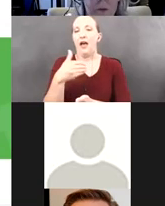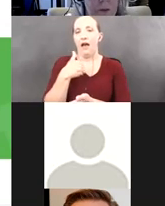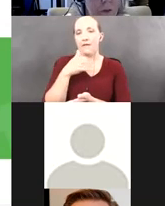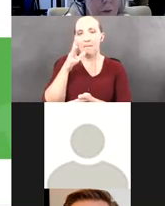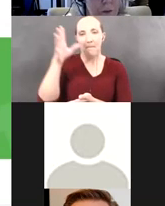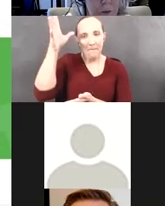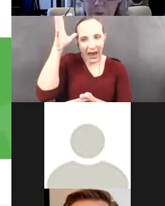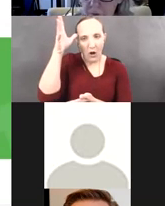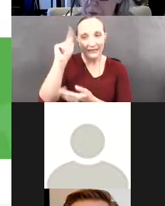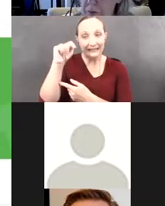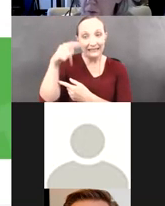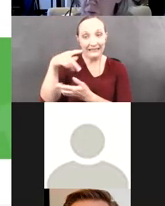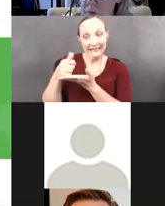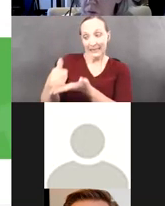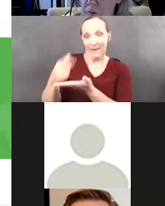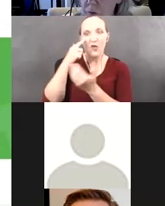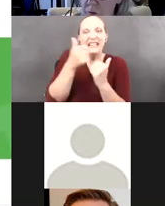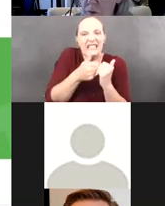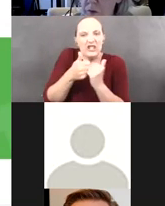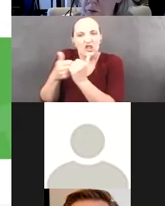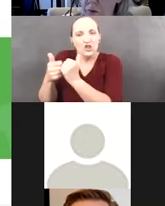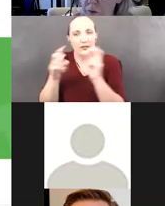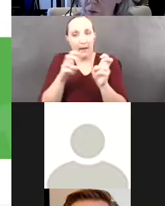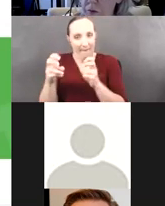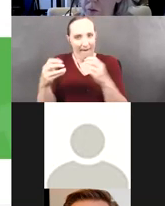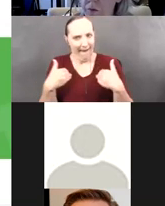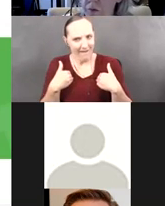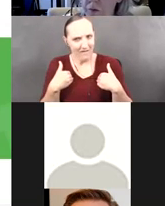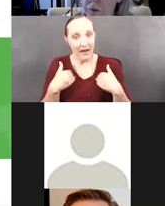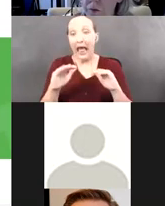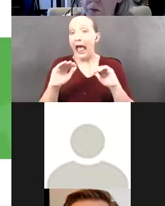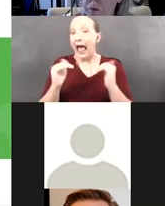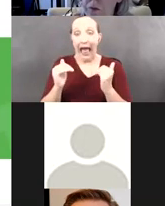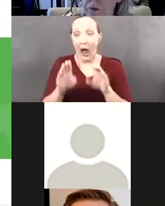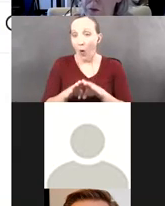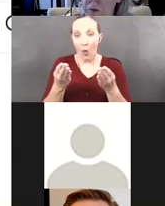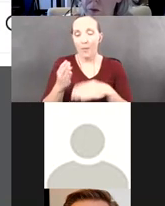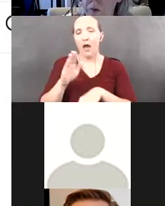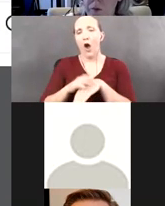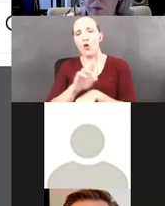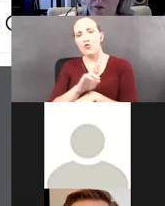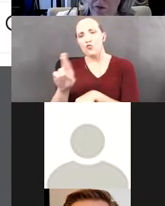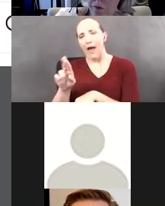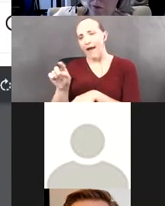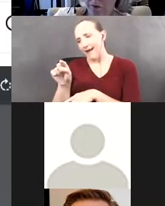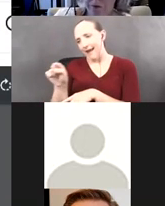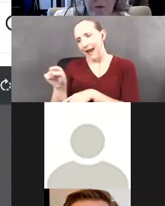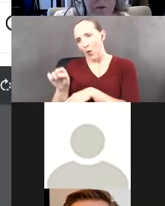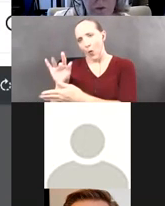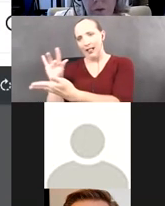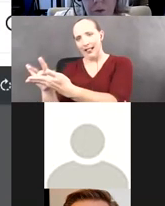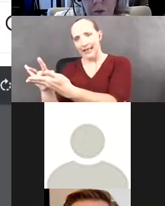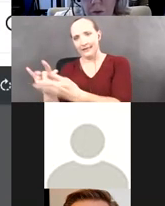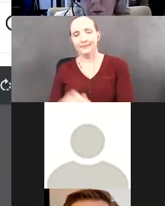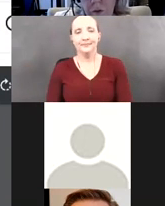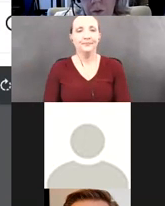sheet. Cada In tema order to tiene open una it, hoja de click consejos on para the arrow on padres. the Para right-hand side of abrirlo, the screen. tiene que darle a la flechita a su